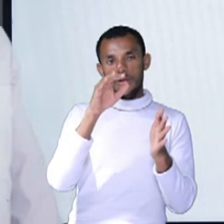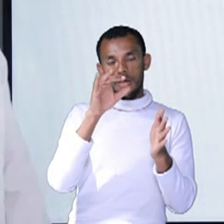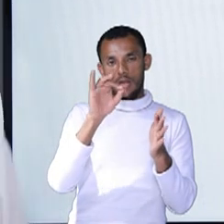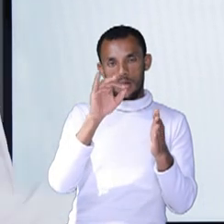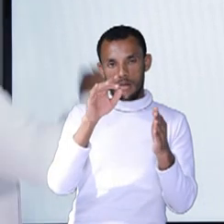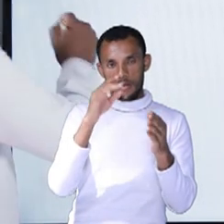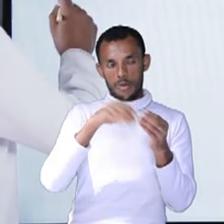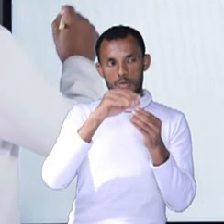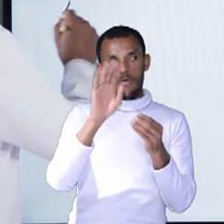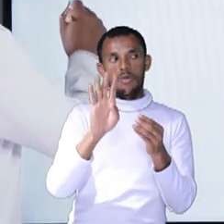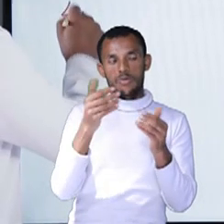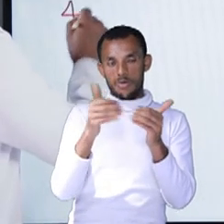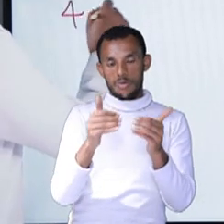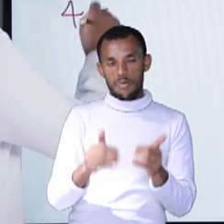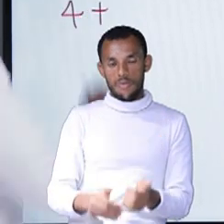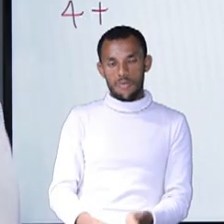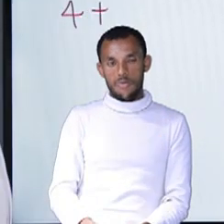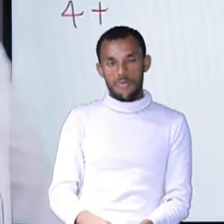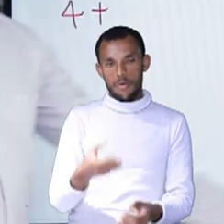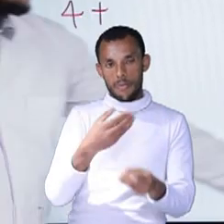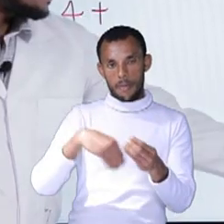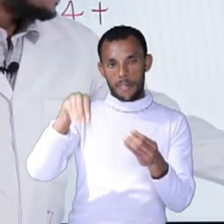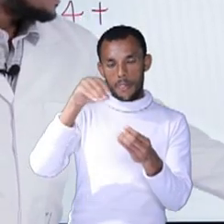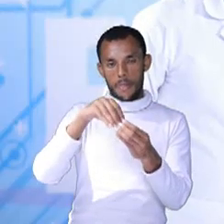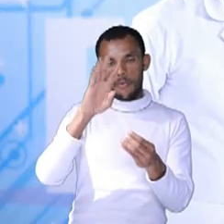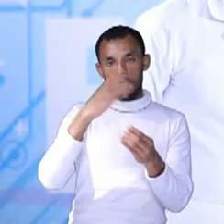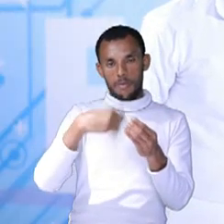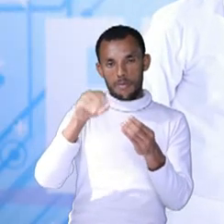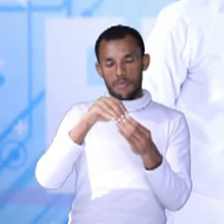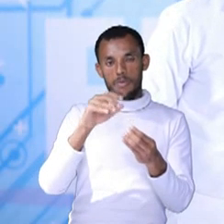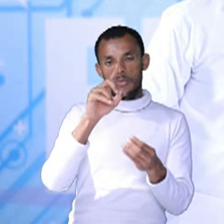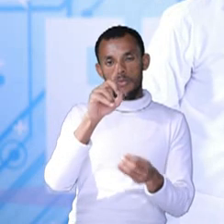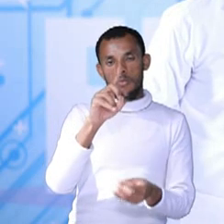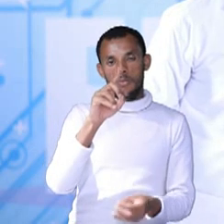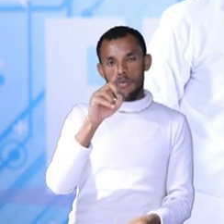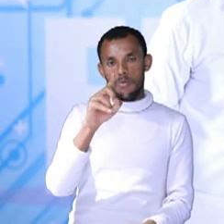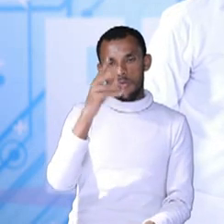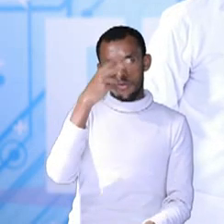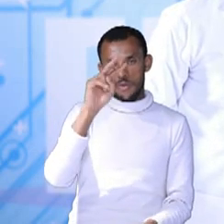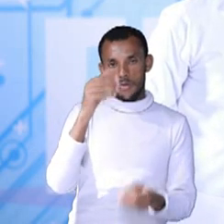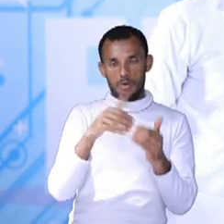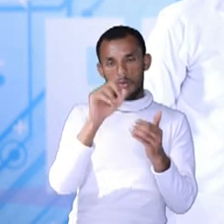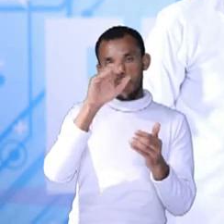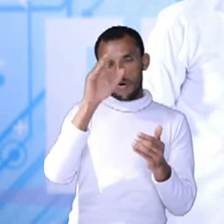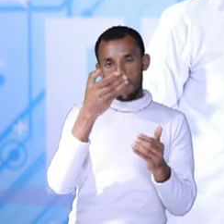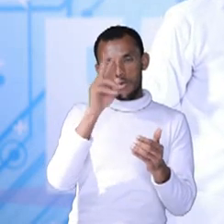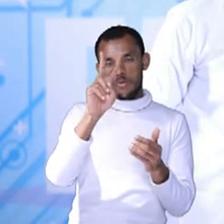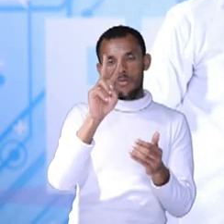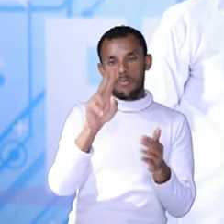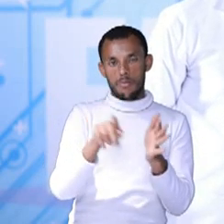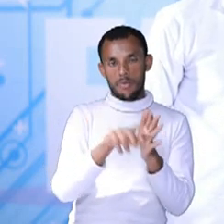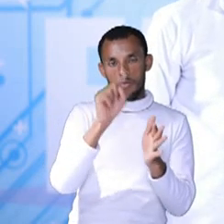4. 4 plus 1 squared is 1. 1 over 2 is 1 over